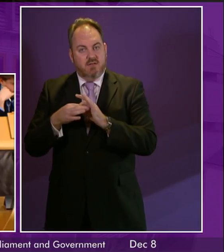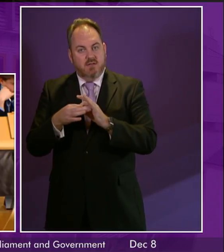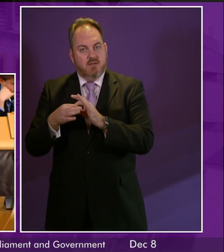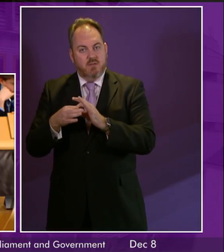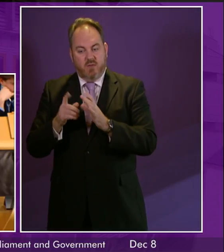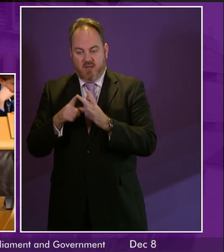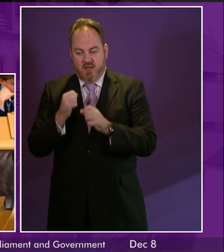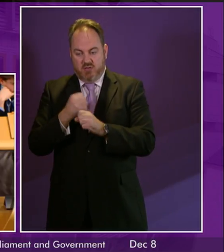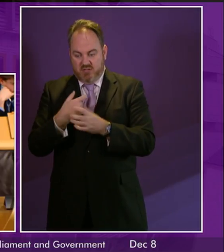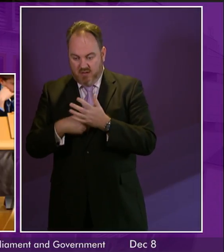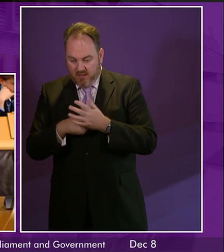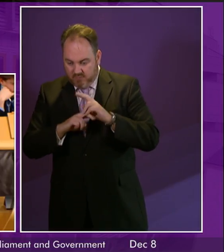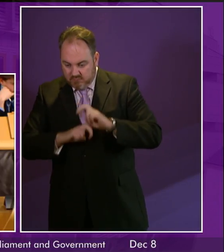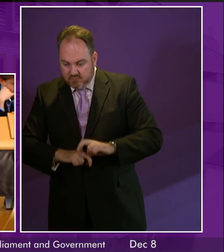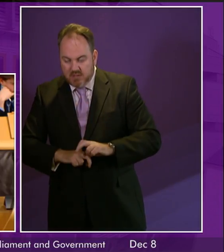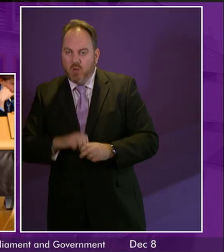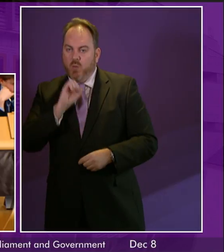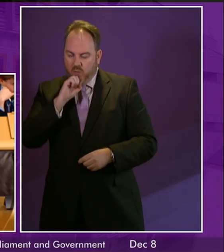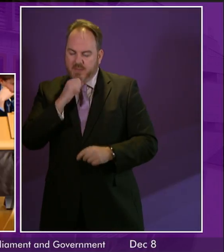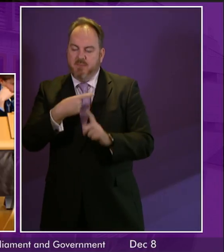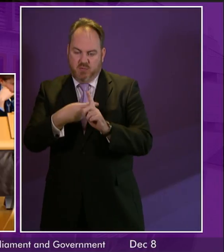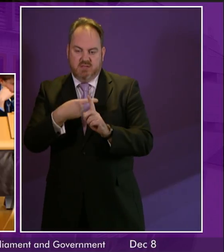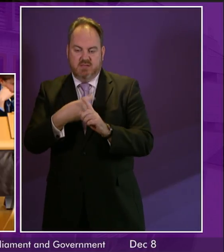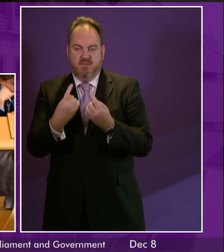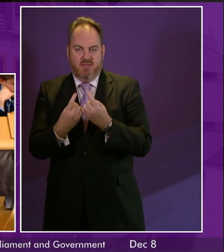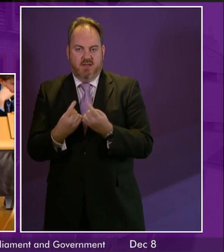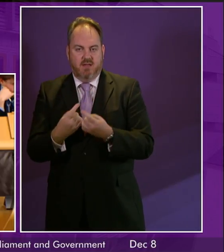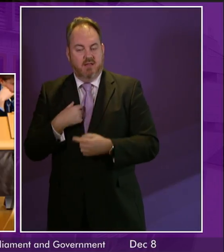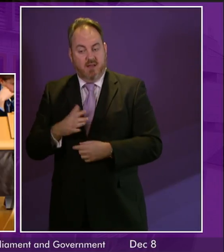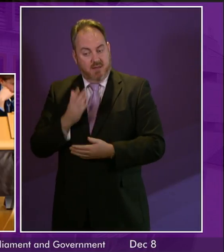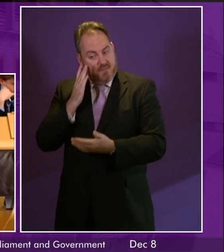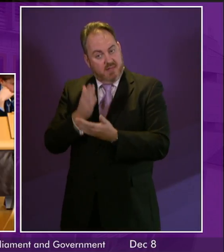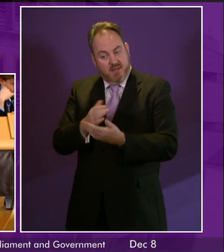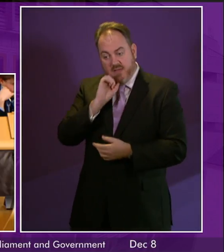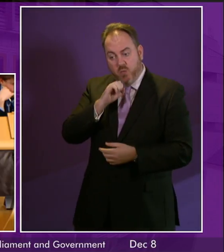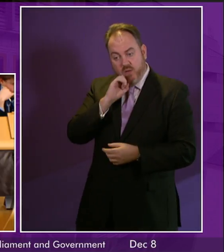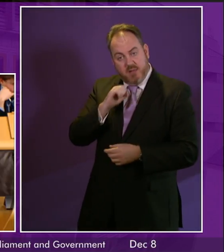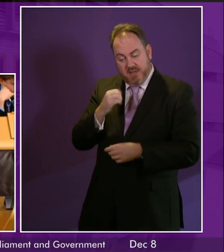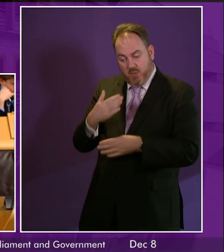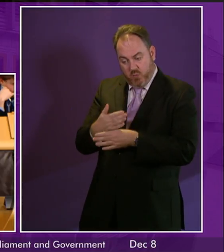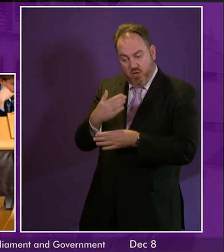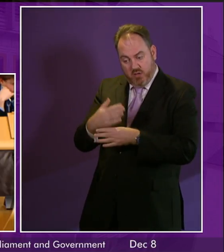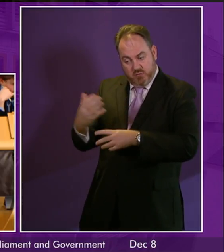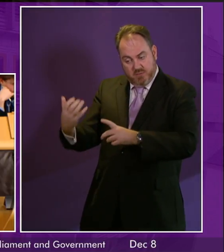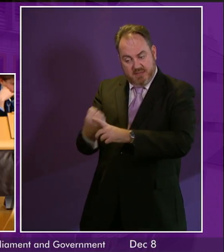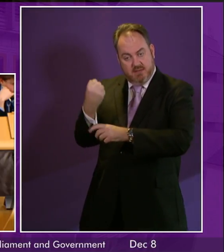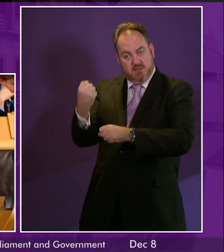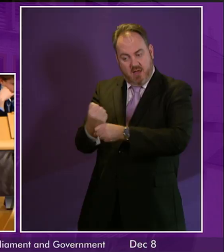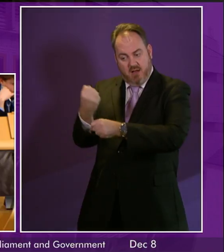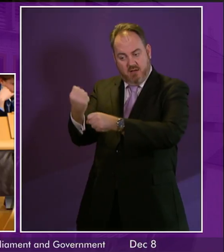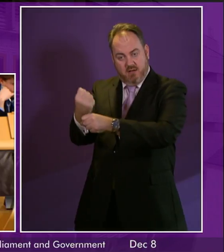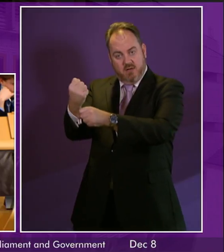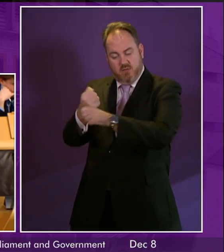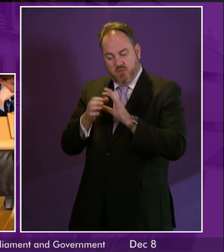intergovernmental relations would be beneficial. And I look forward to seeing a stream of work develop whereby committees of this Parliament can work with committees